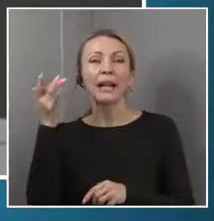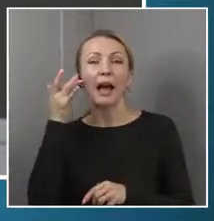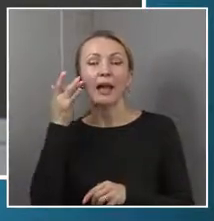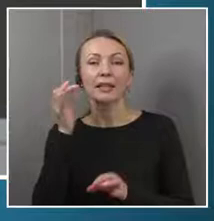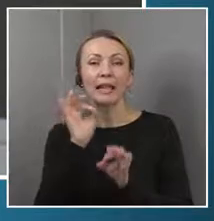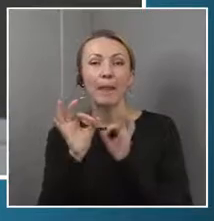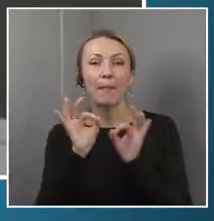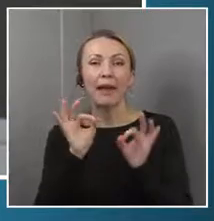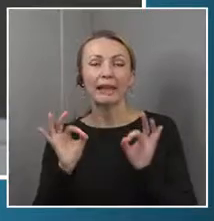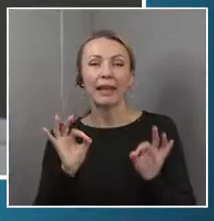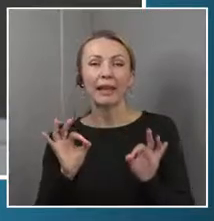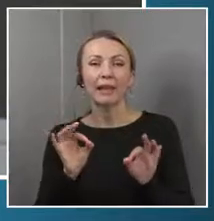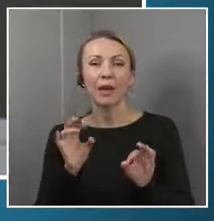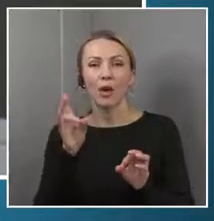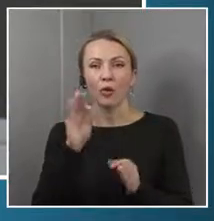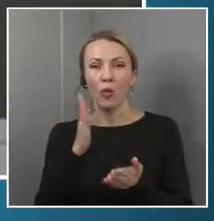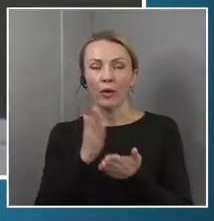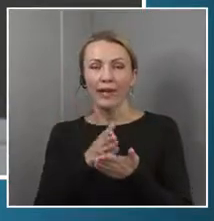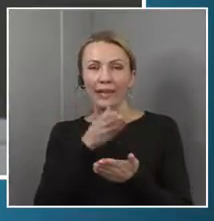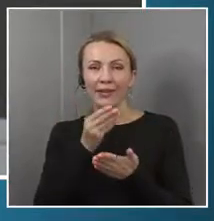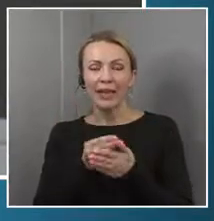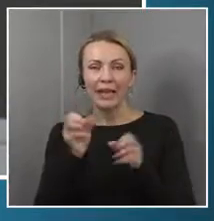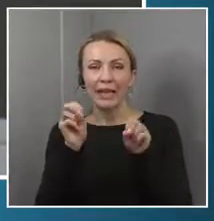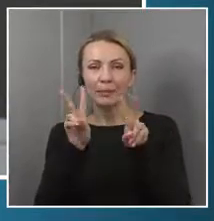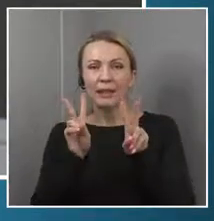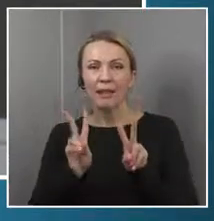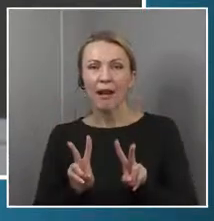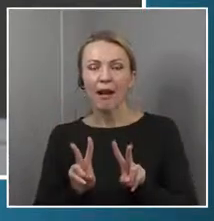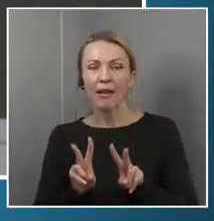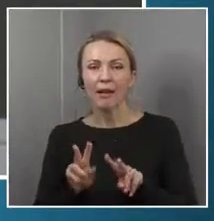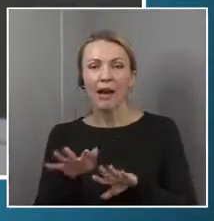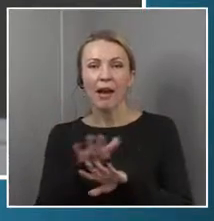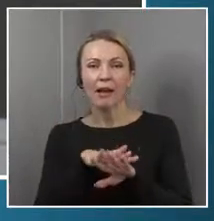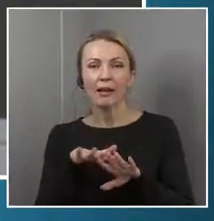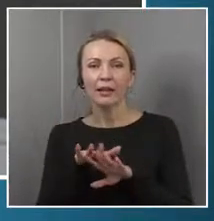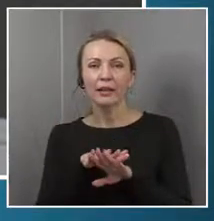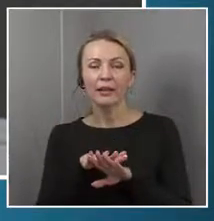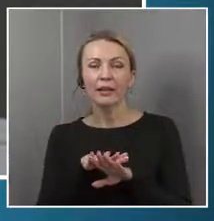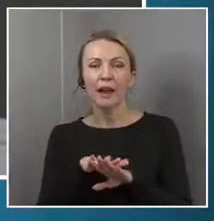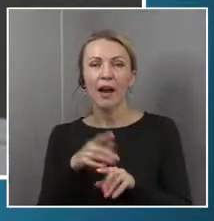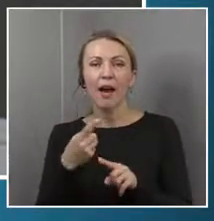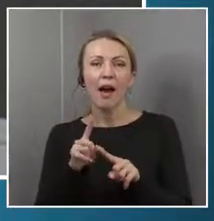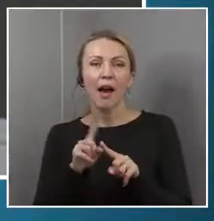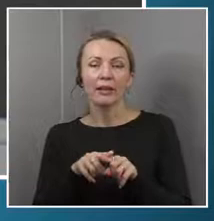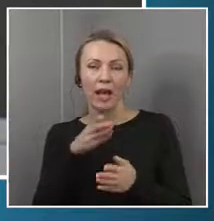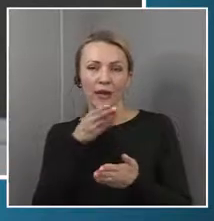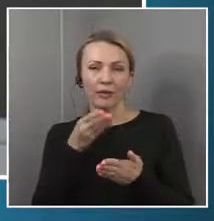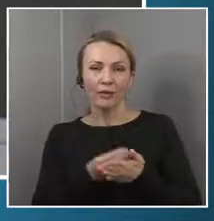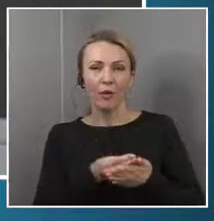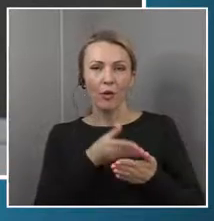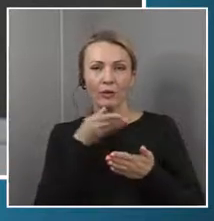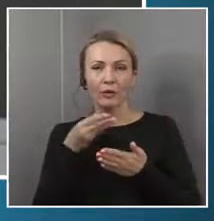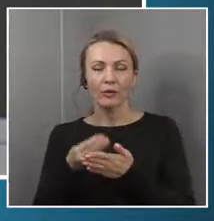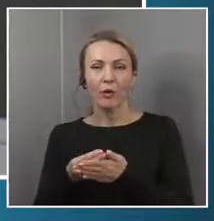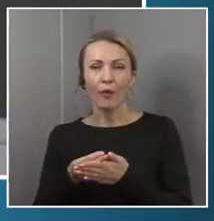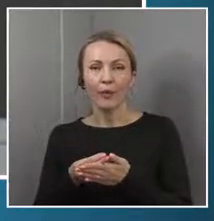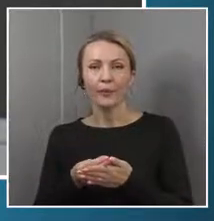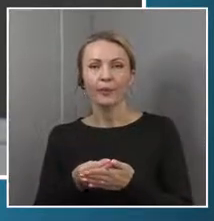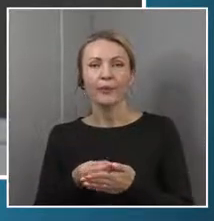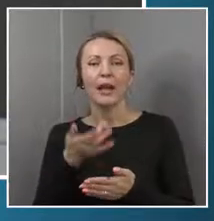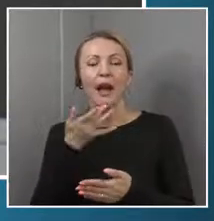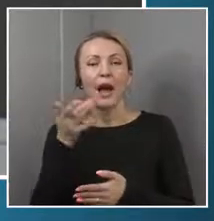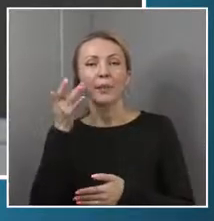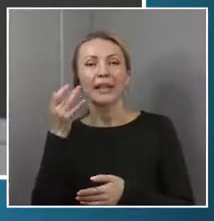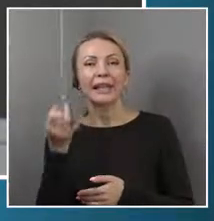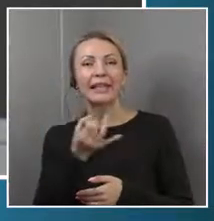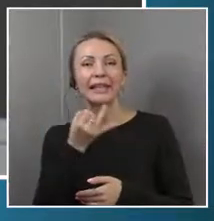markets, coins rather, are American coins, because America, again, it corresponds to the GDP